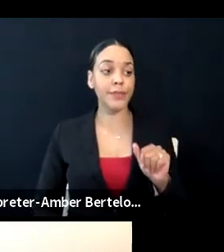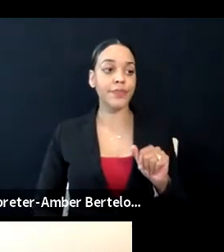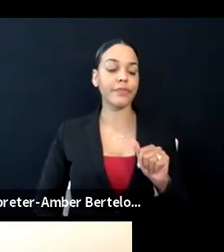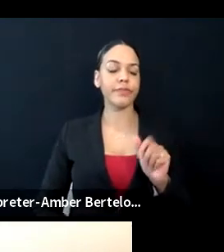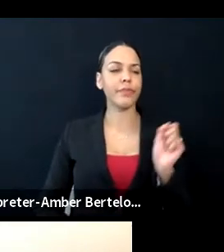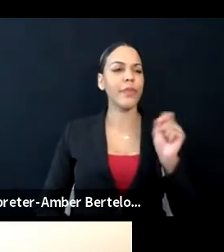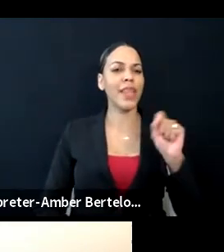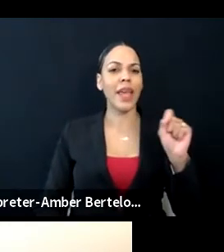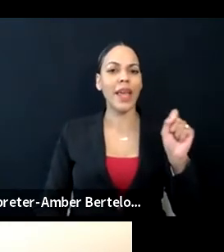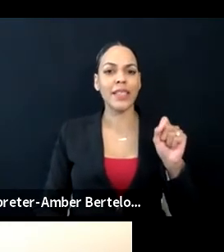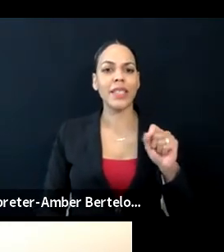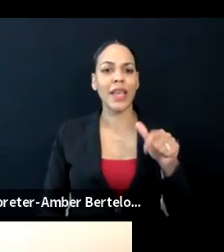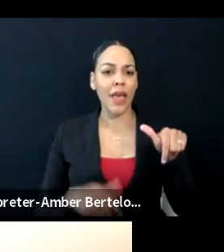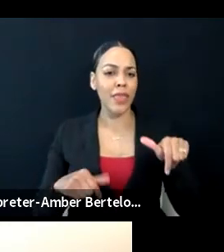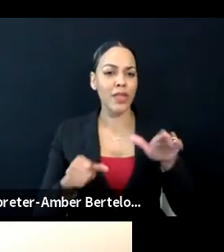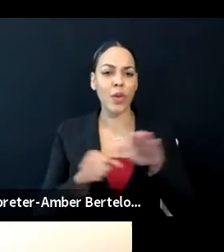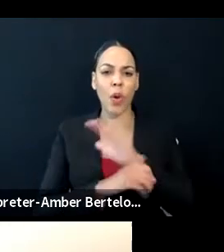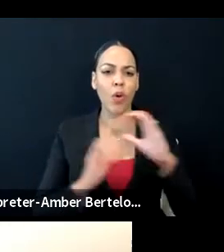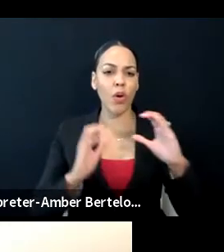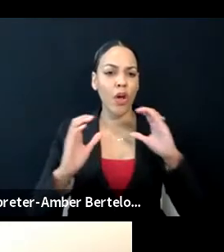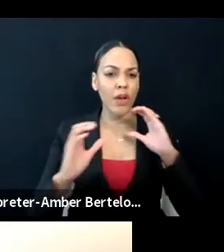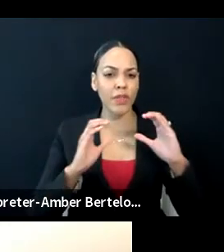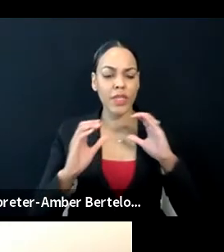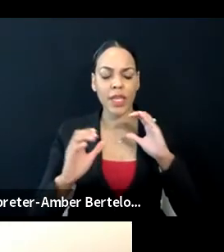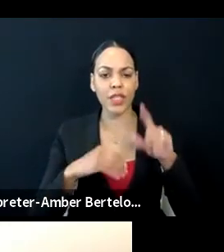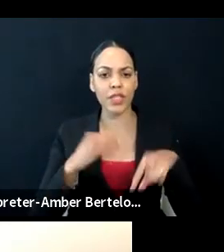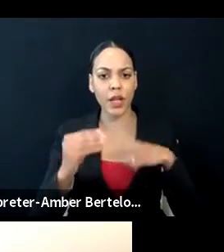this whole conversation around